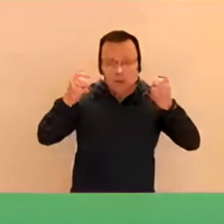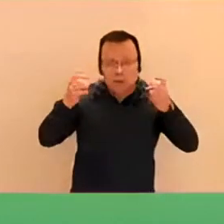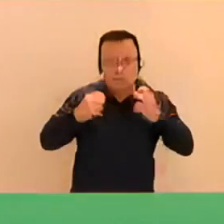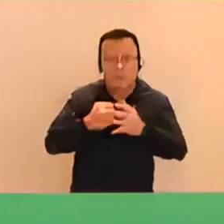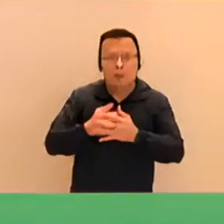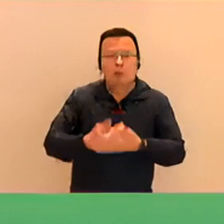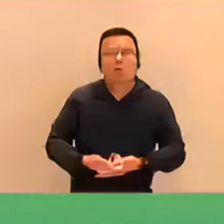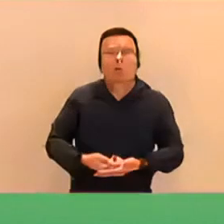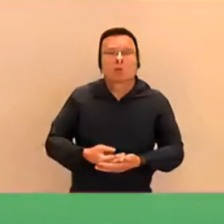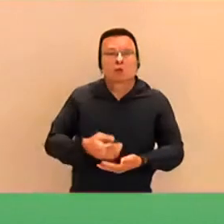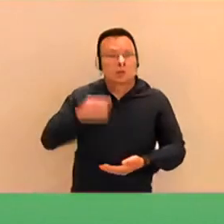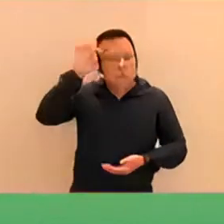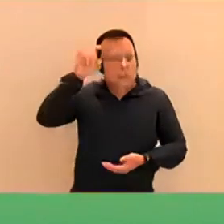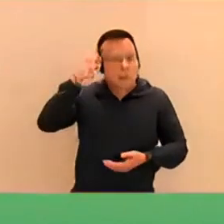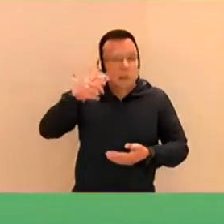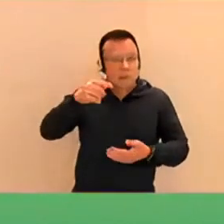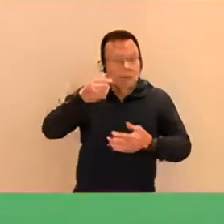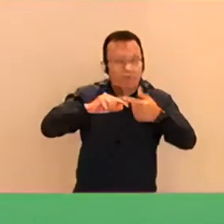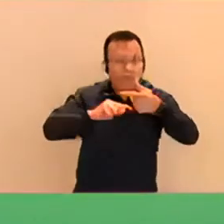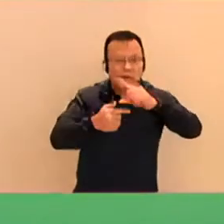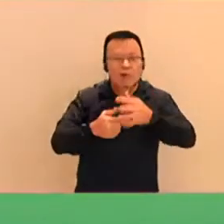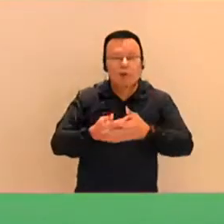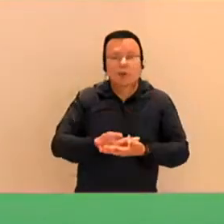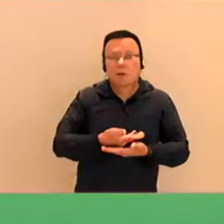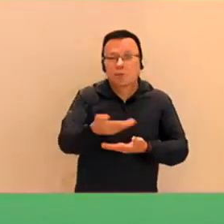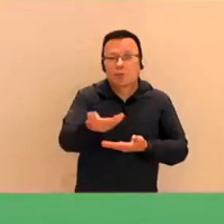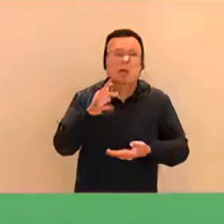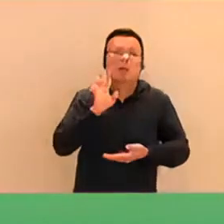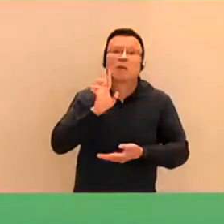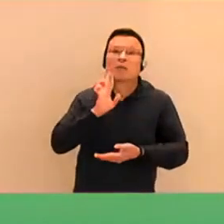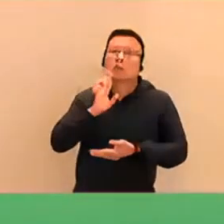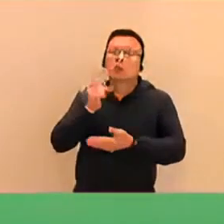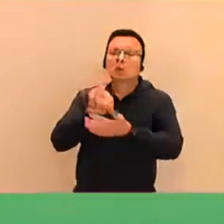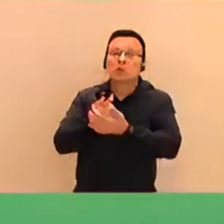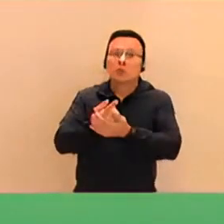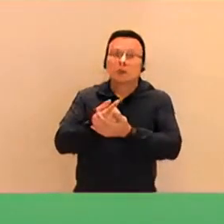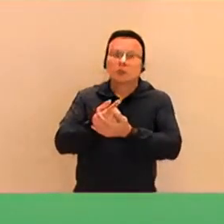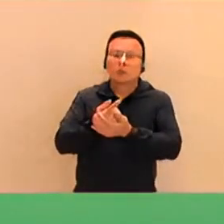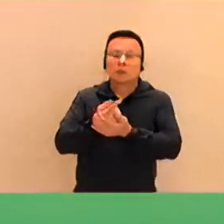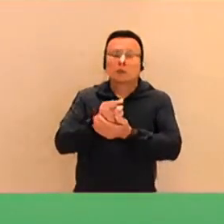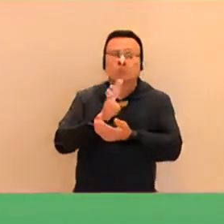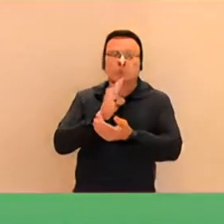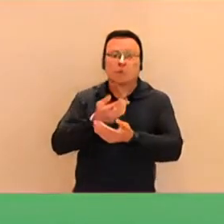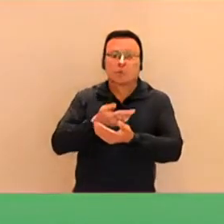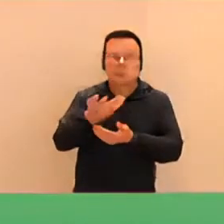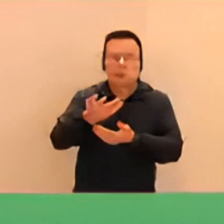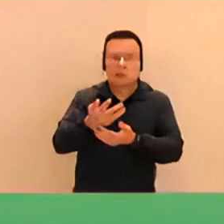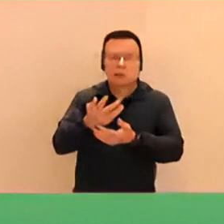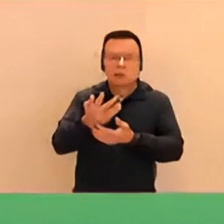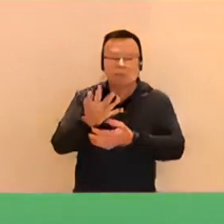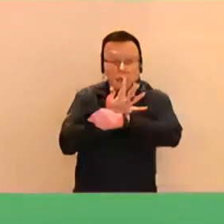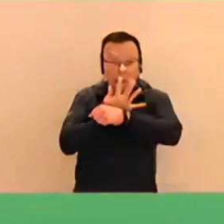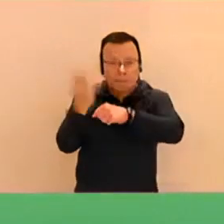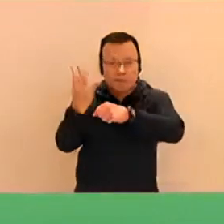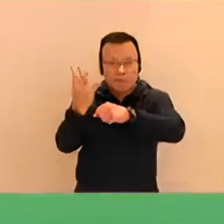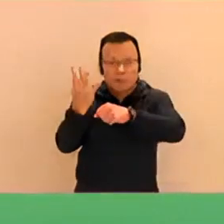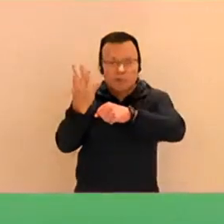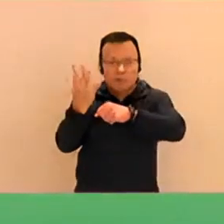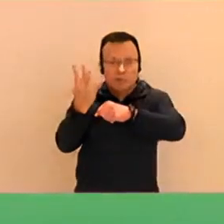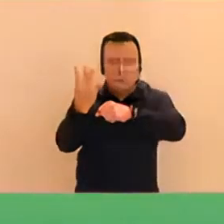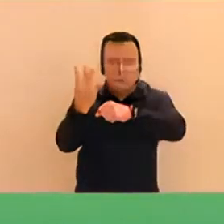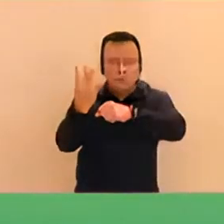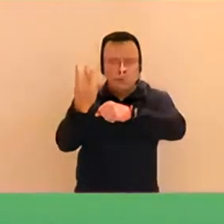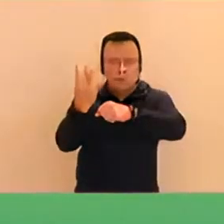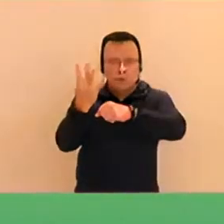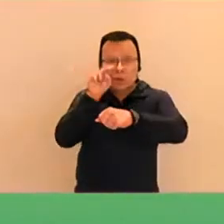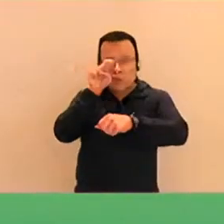I show an example in the 5 minutes. So it's an office building combined with a shopping